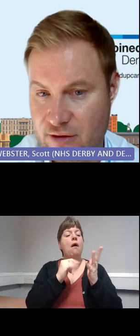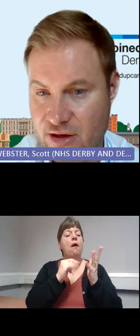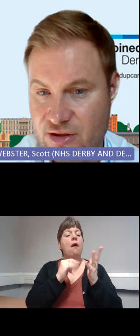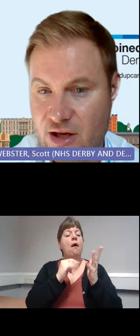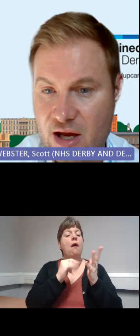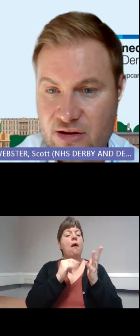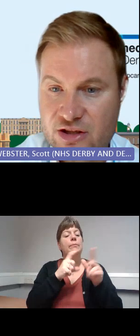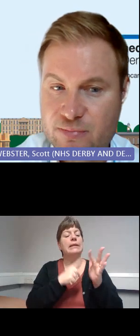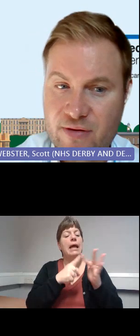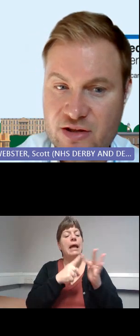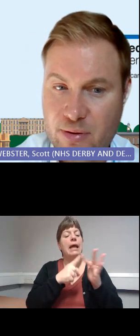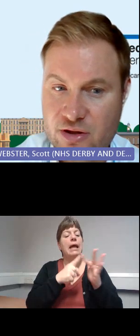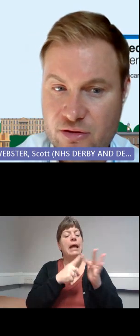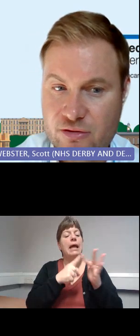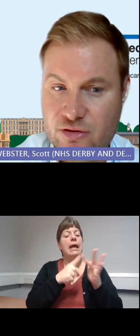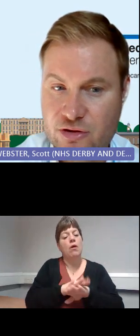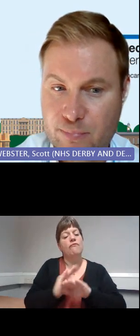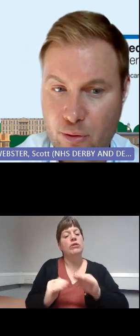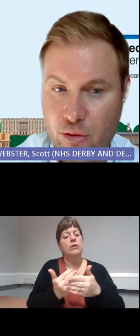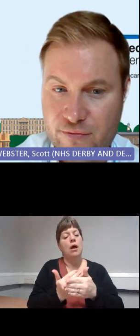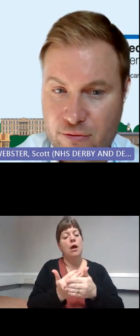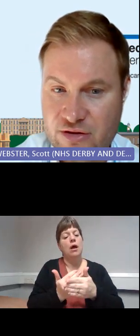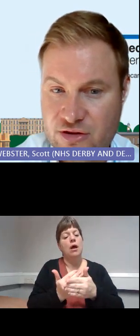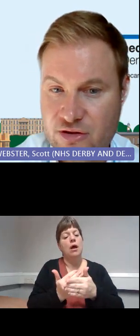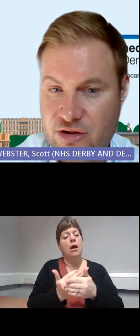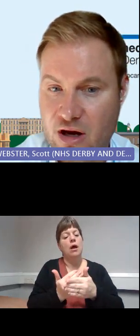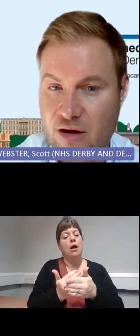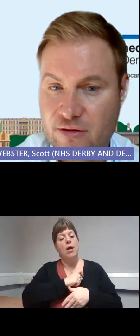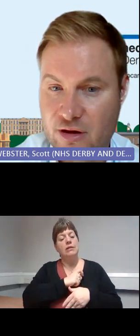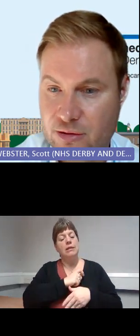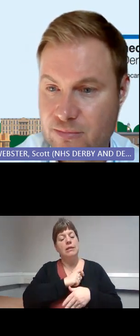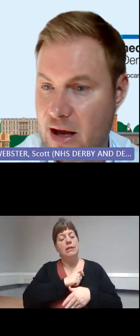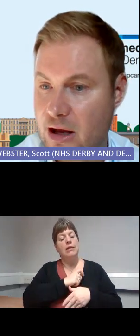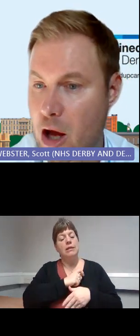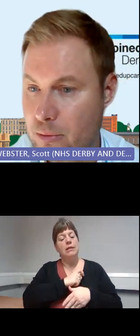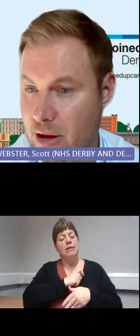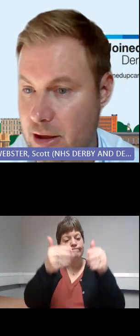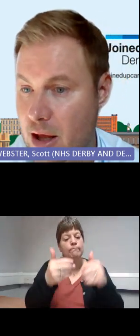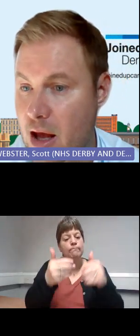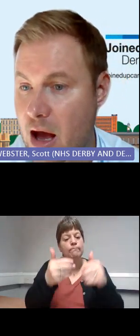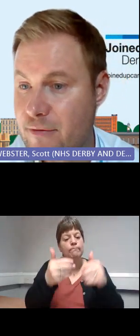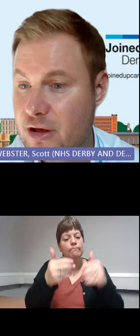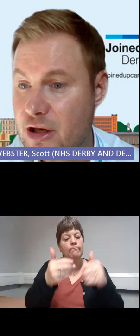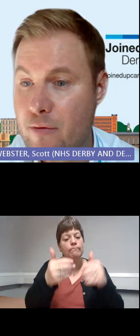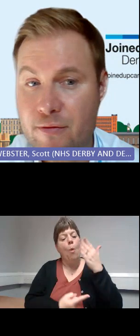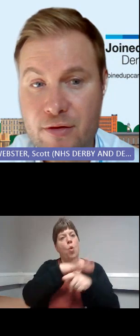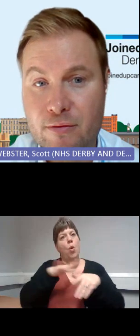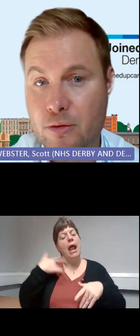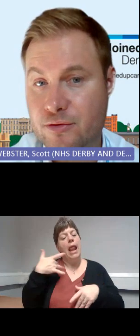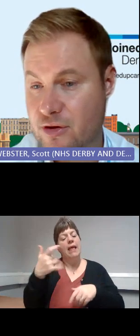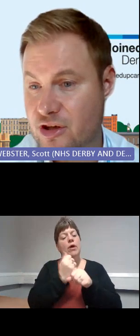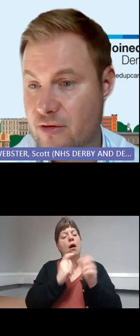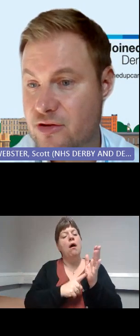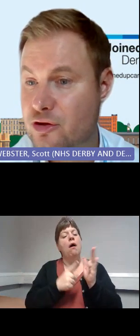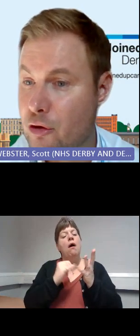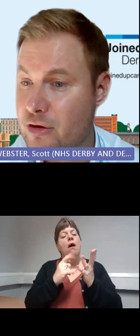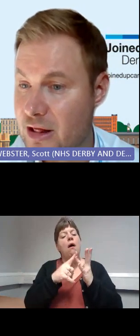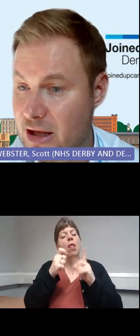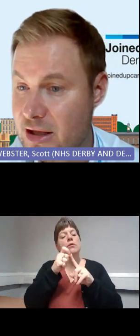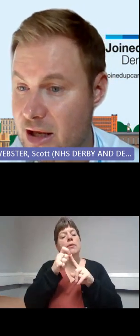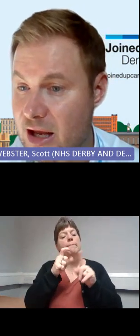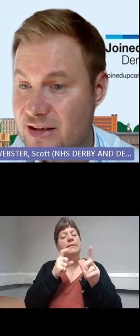Recovery Service. This provides personal support for residents of Glossopdale only. I think an overview of those three